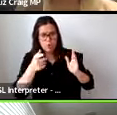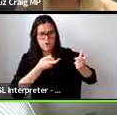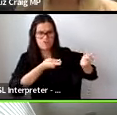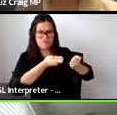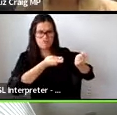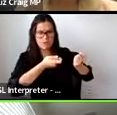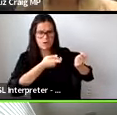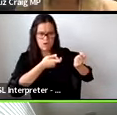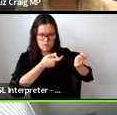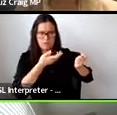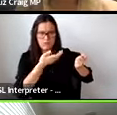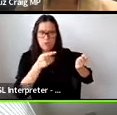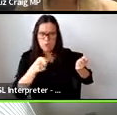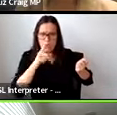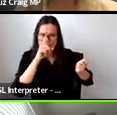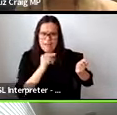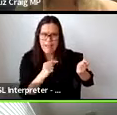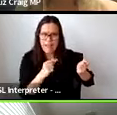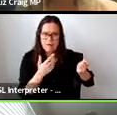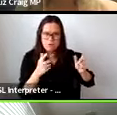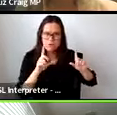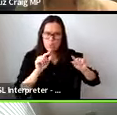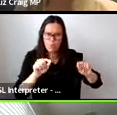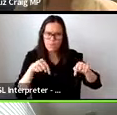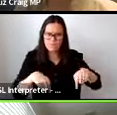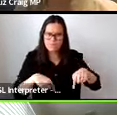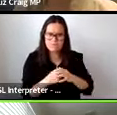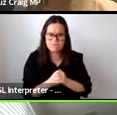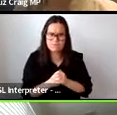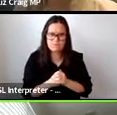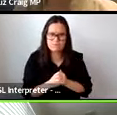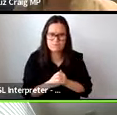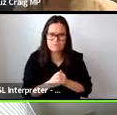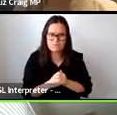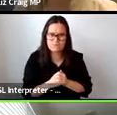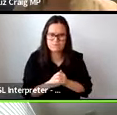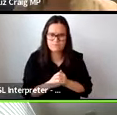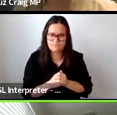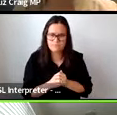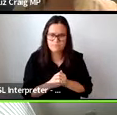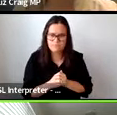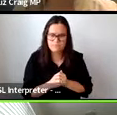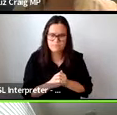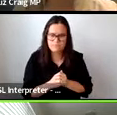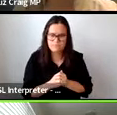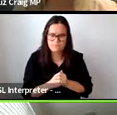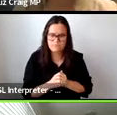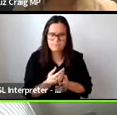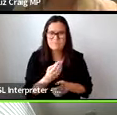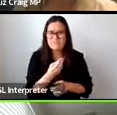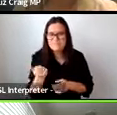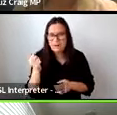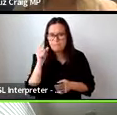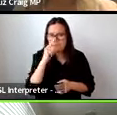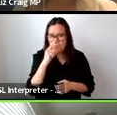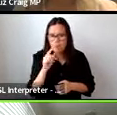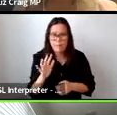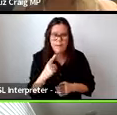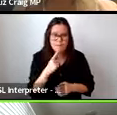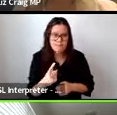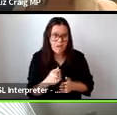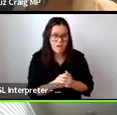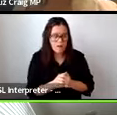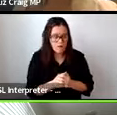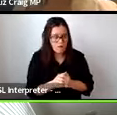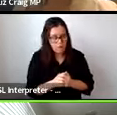back, which a couple of you floated just as an idea to get feedback of, hey, how about if we just amend the bill to set priorities